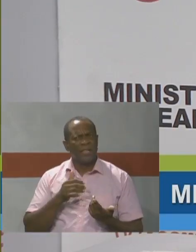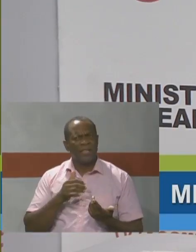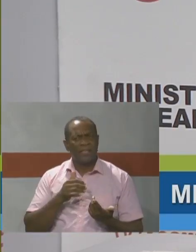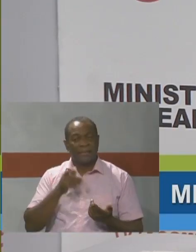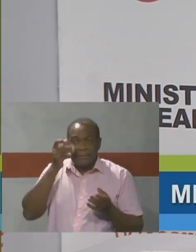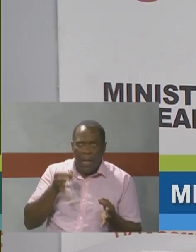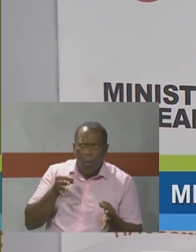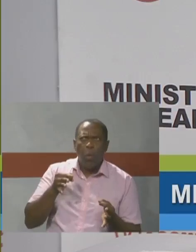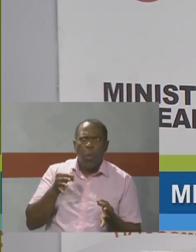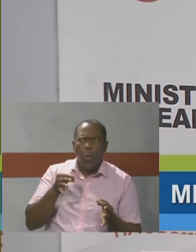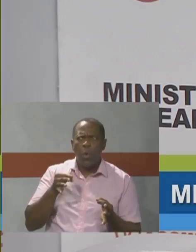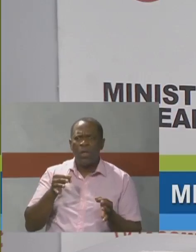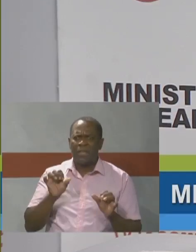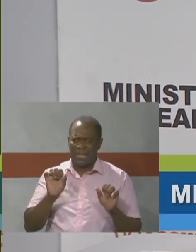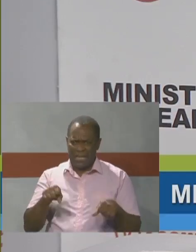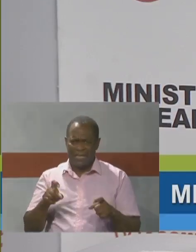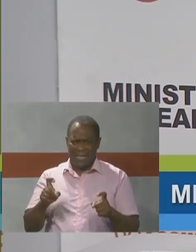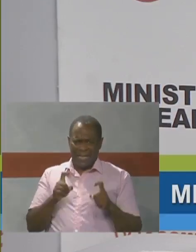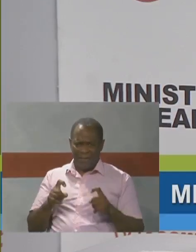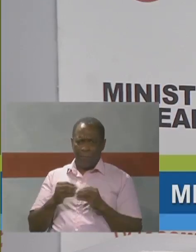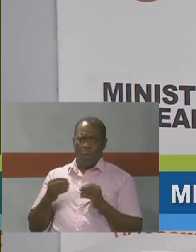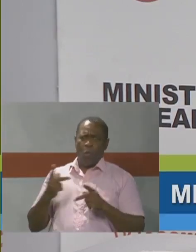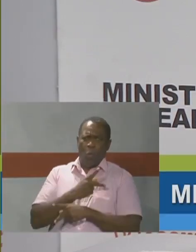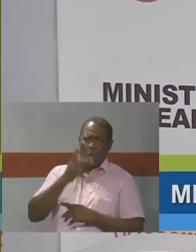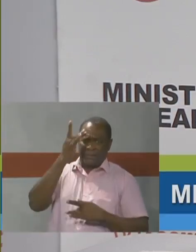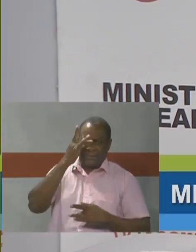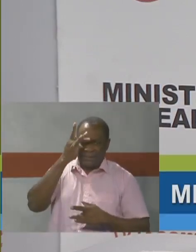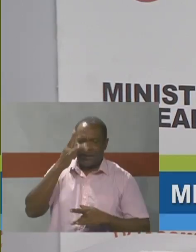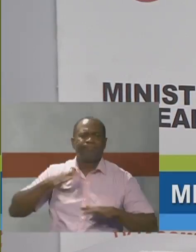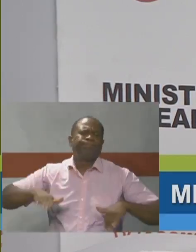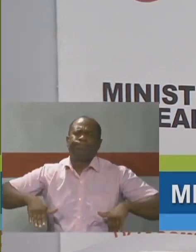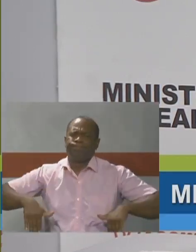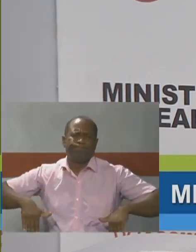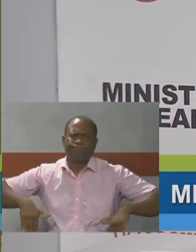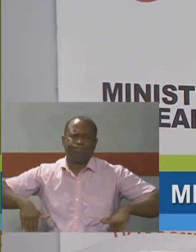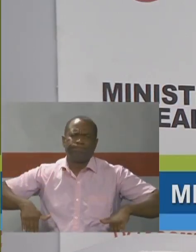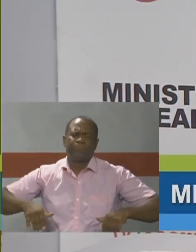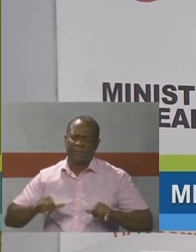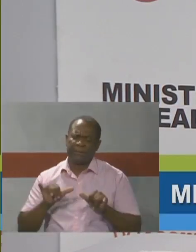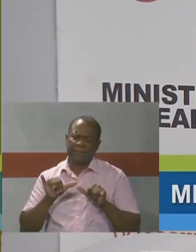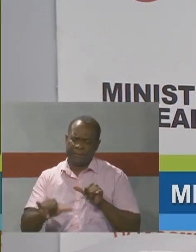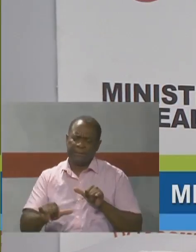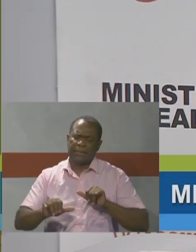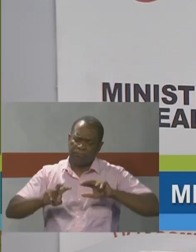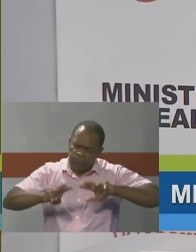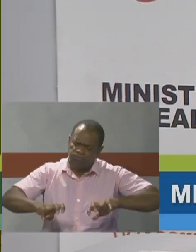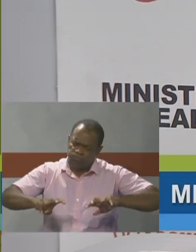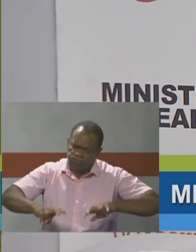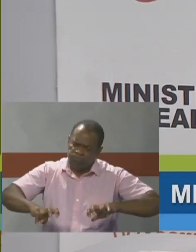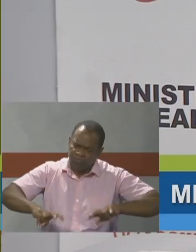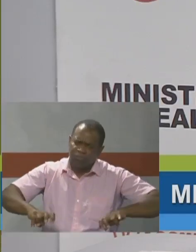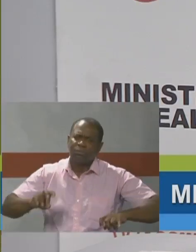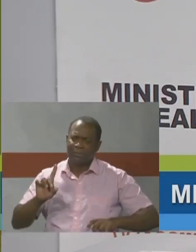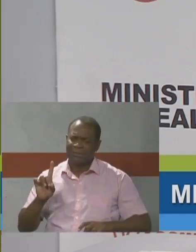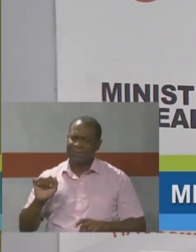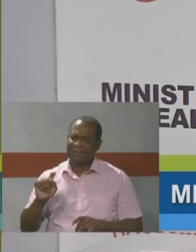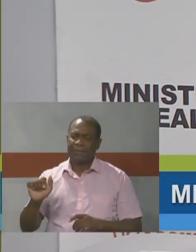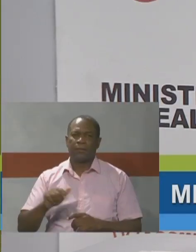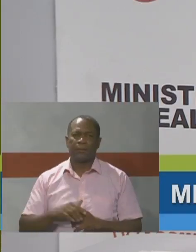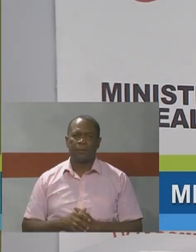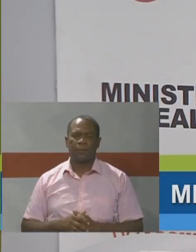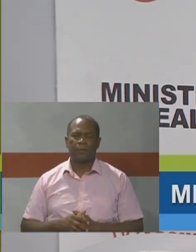severe disease as well as prone to reinfection, and that data is not concluded in terms of the look from WHO side. In the